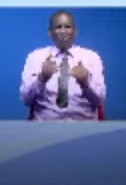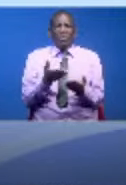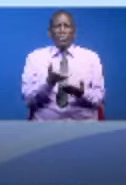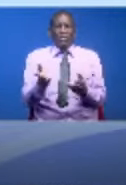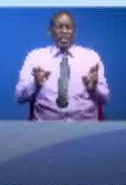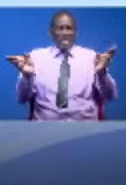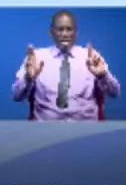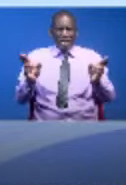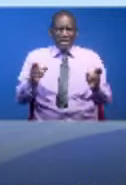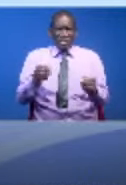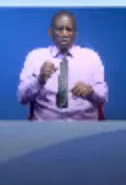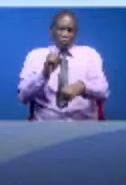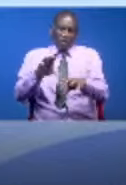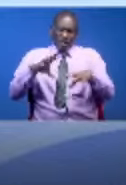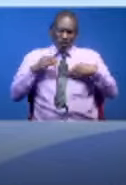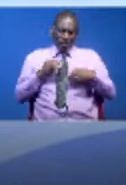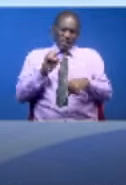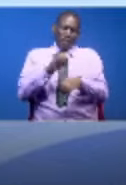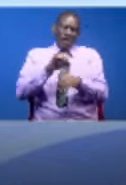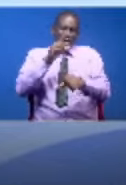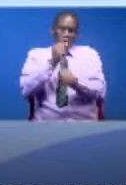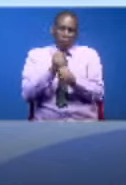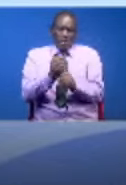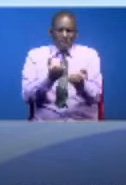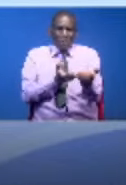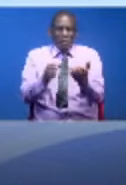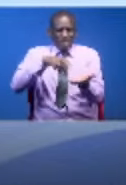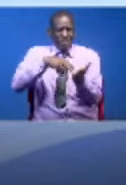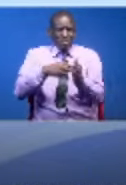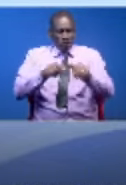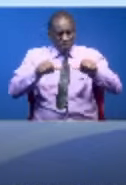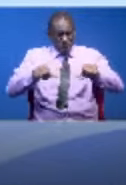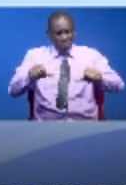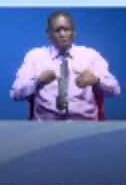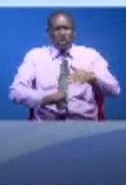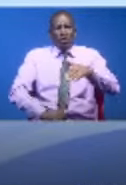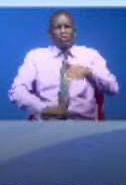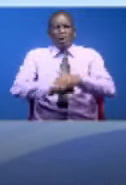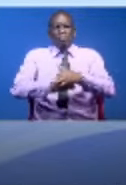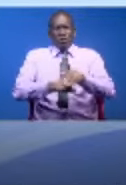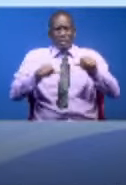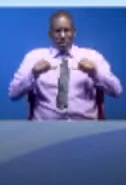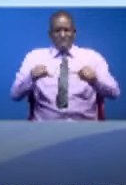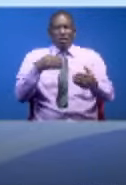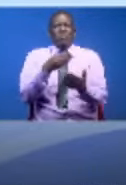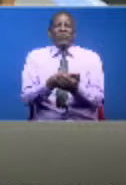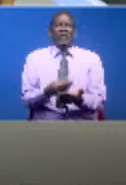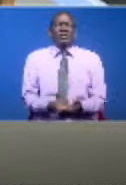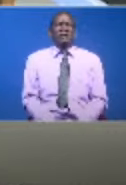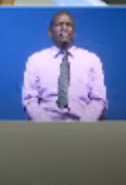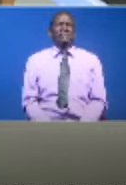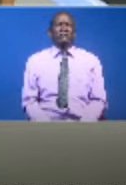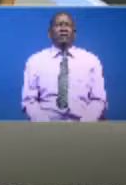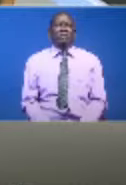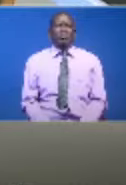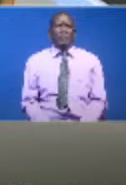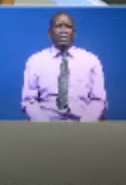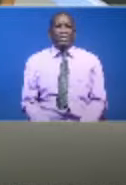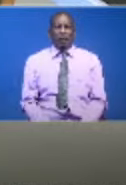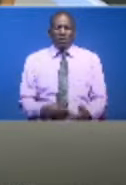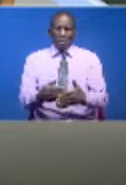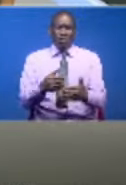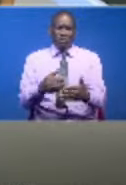to take advice on how to make their businesses and their projects sustainable to support sustainable financing. So clearly the tide has shifted. Before we